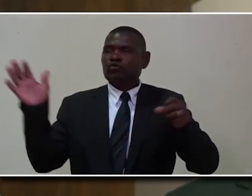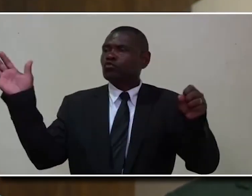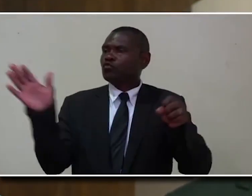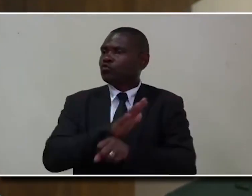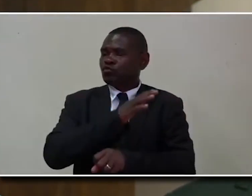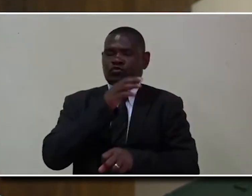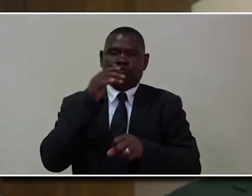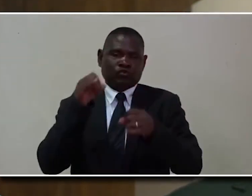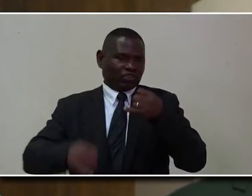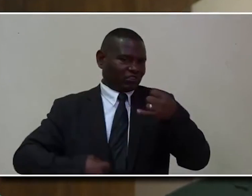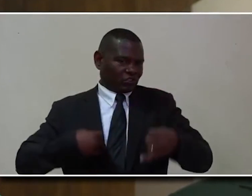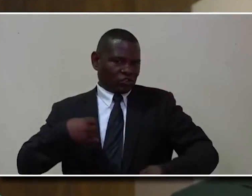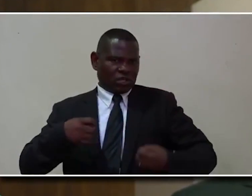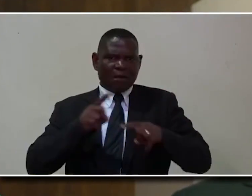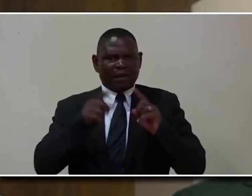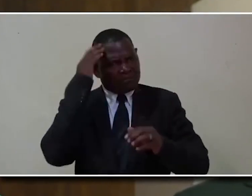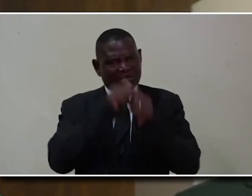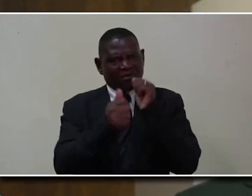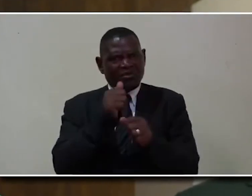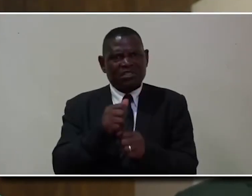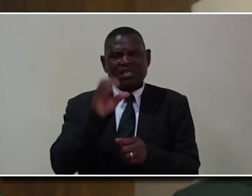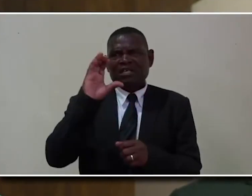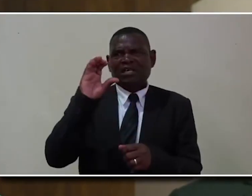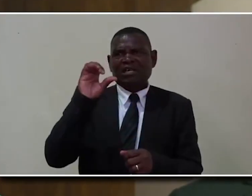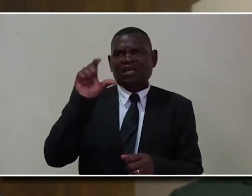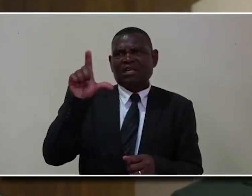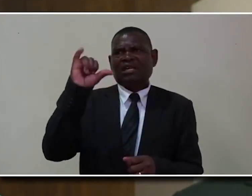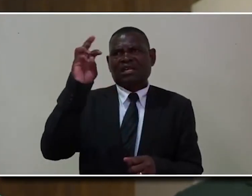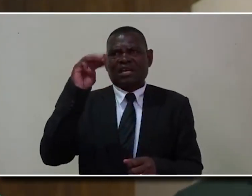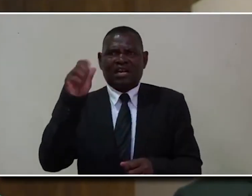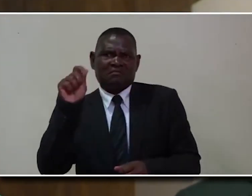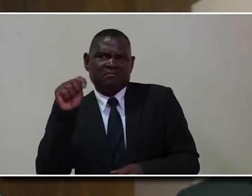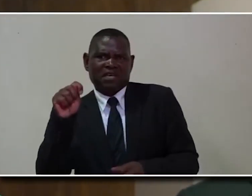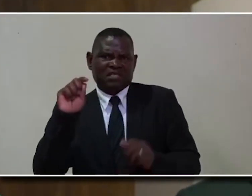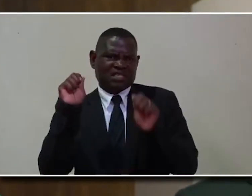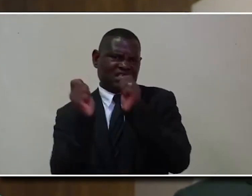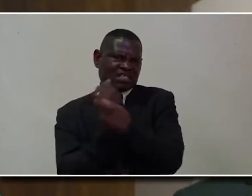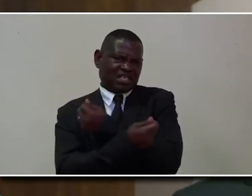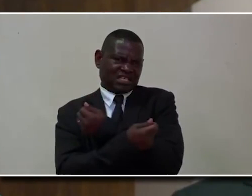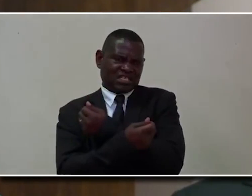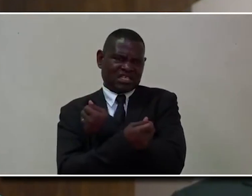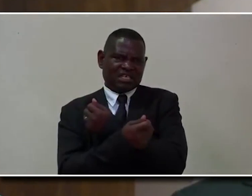But due to climate change, some seasons don't have enough rainfall. And